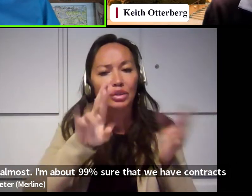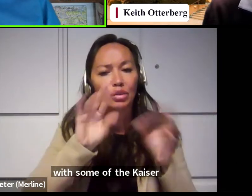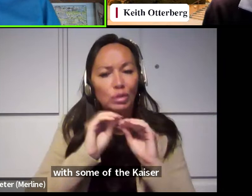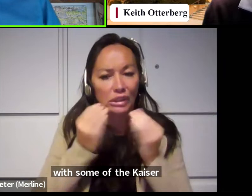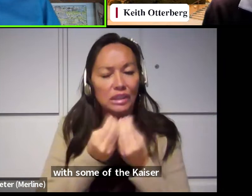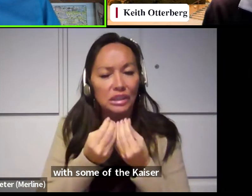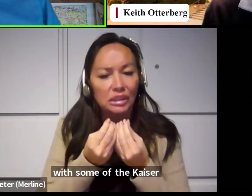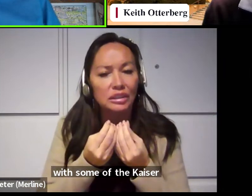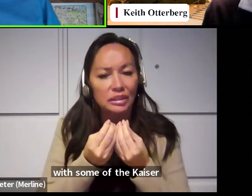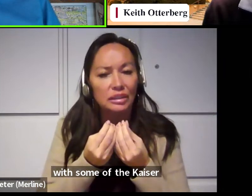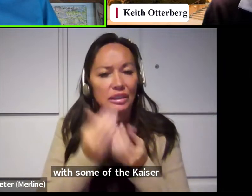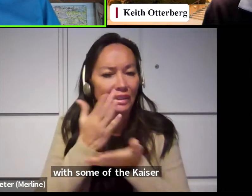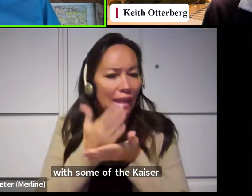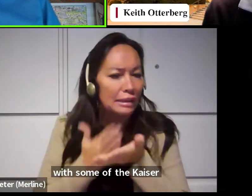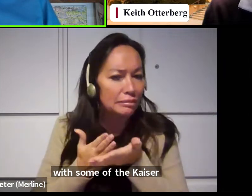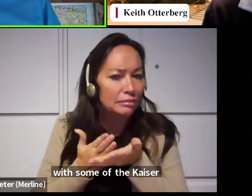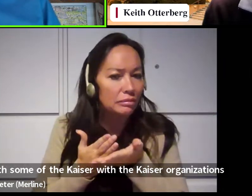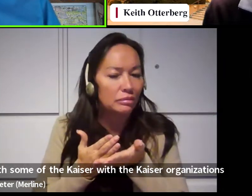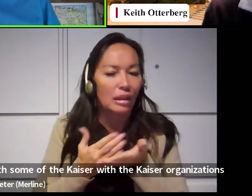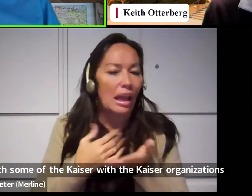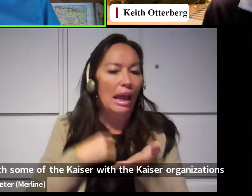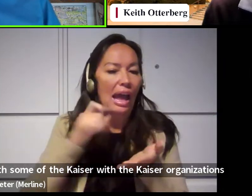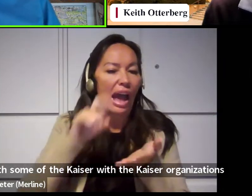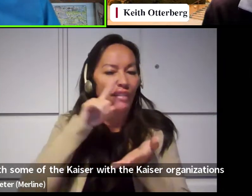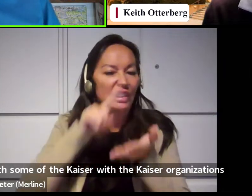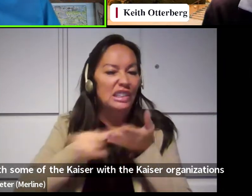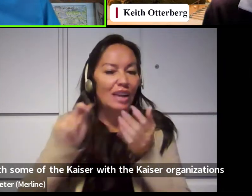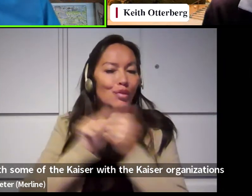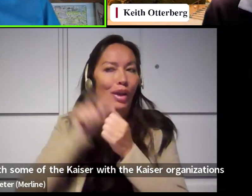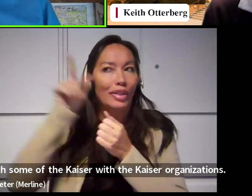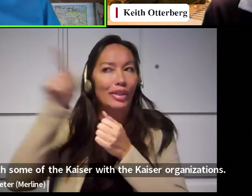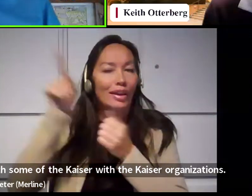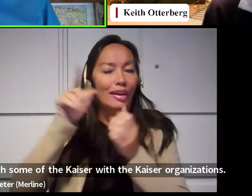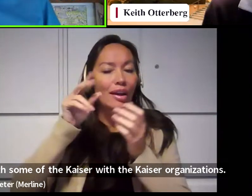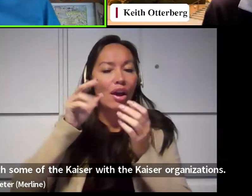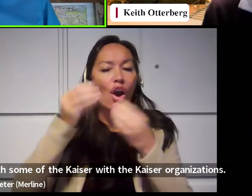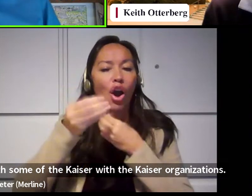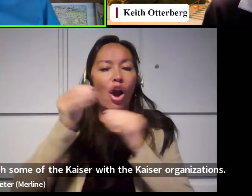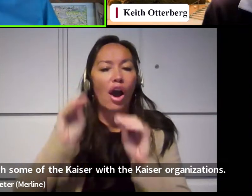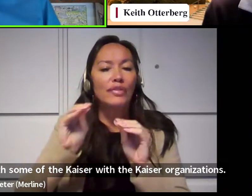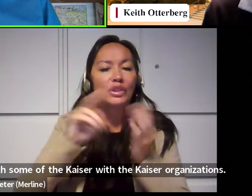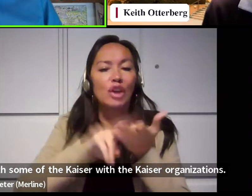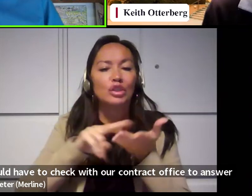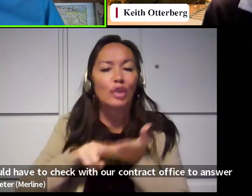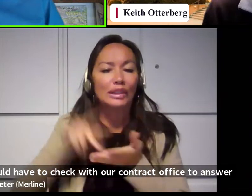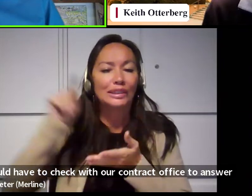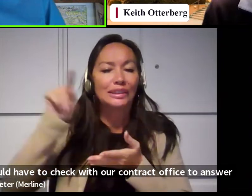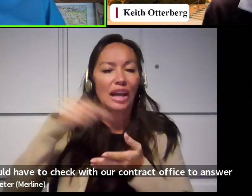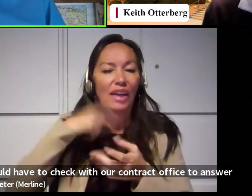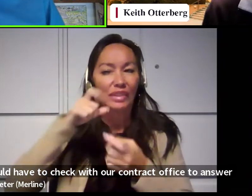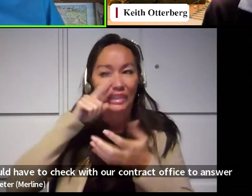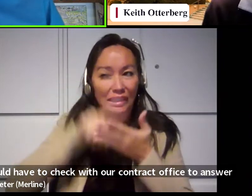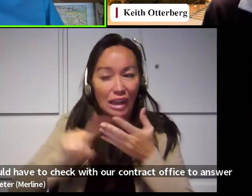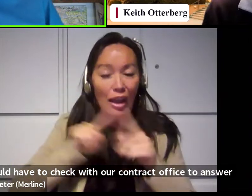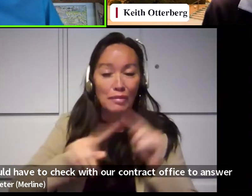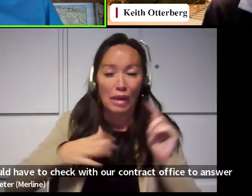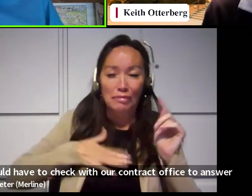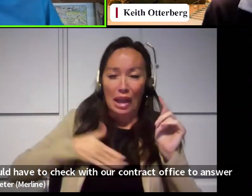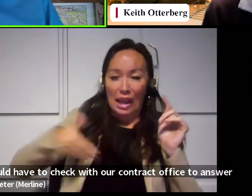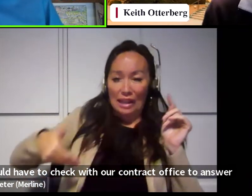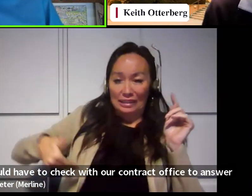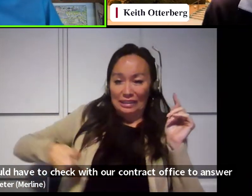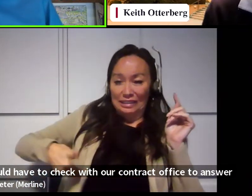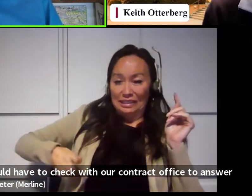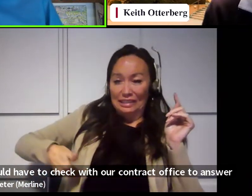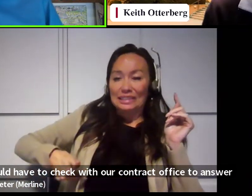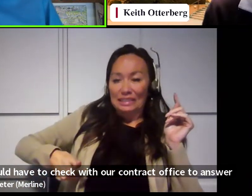organizations. I would have to check with our contract office to answer that question accurately. But my inclination is, yes, we